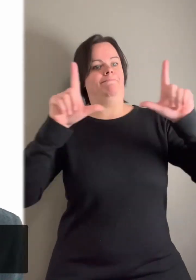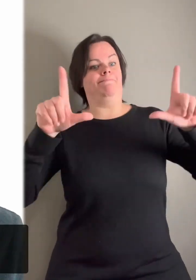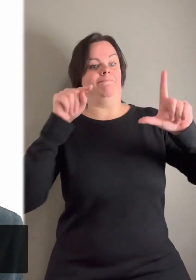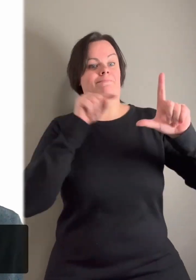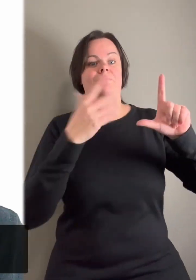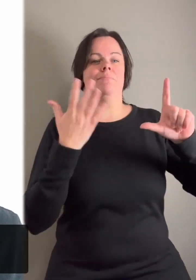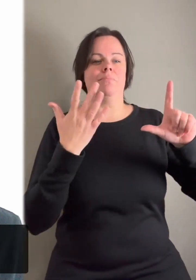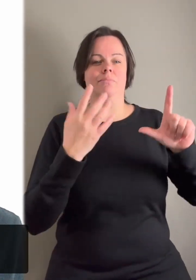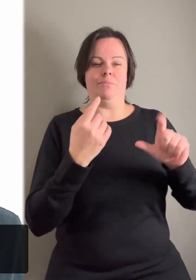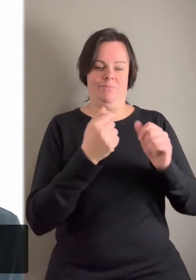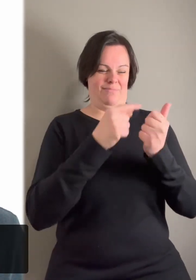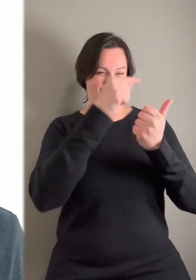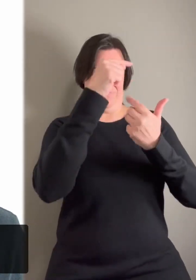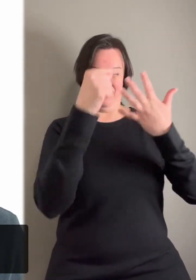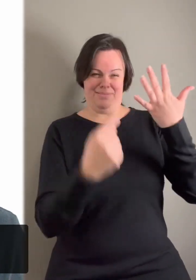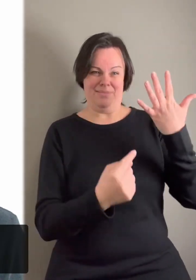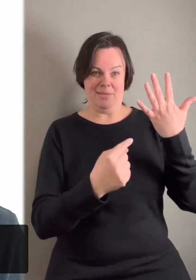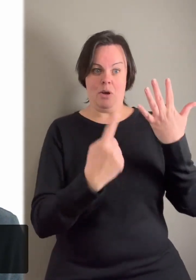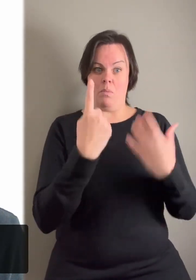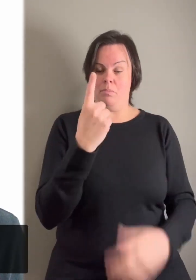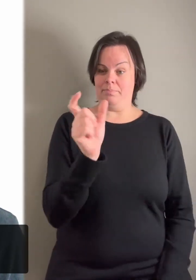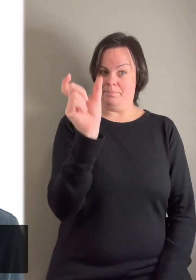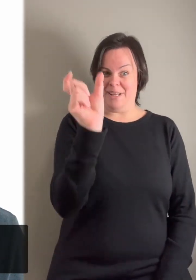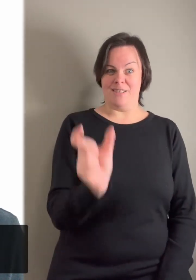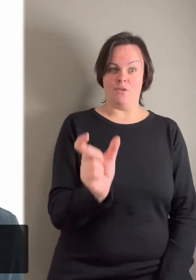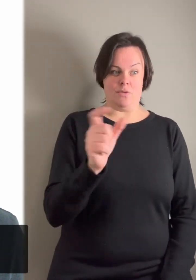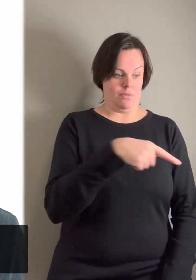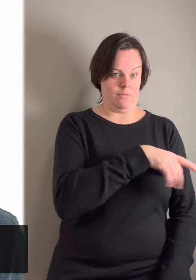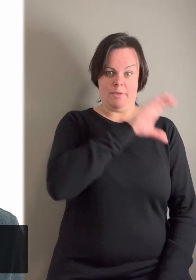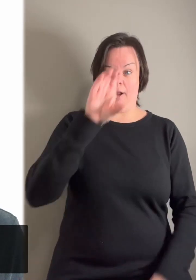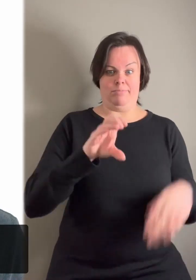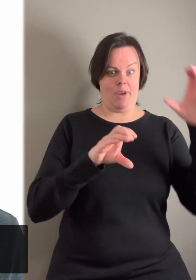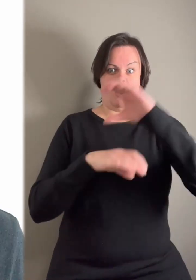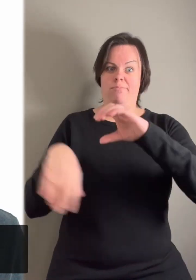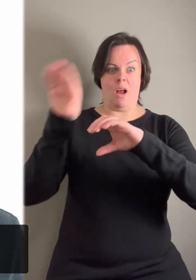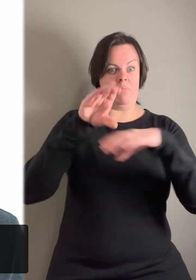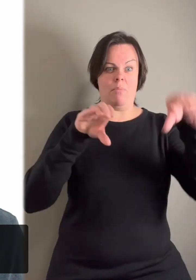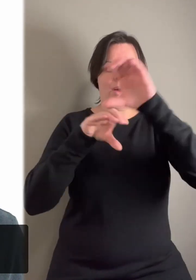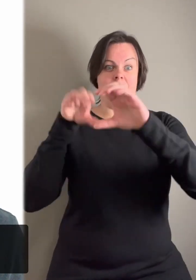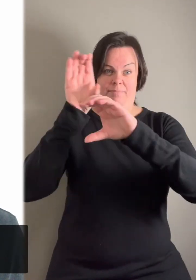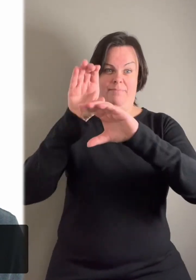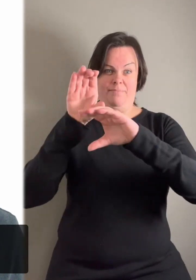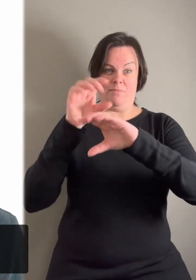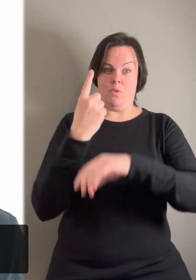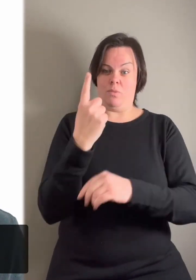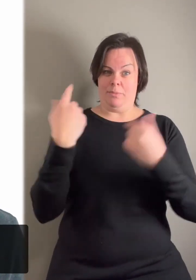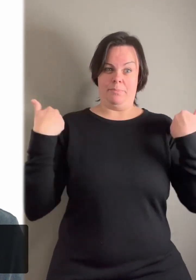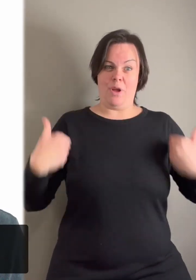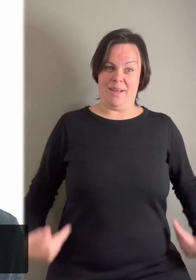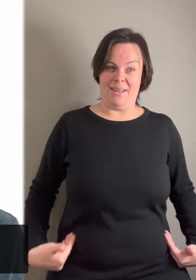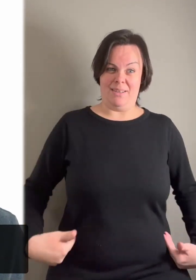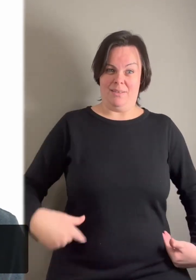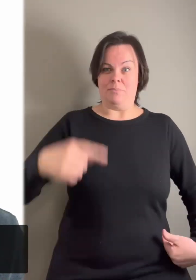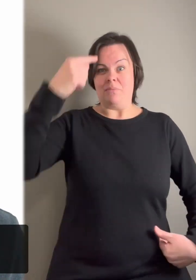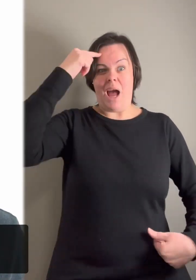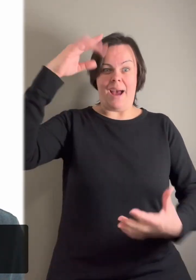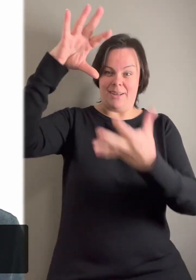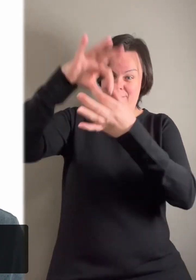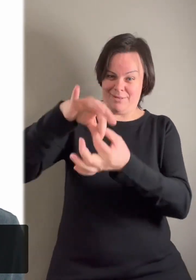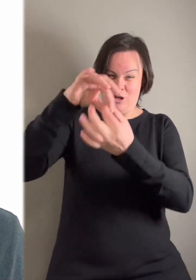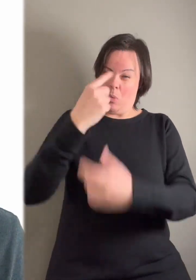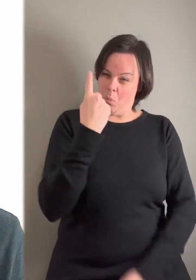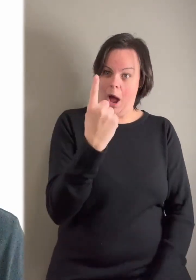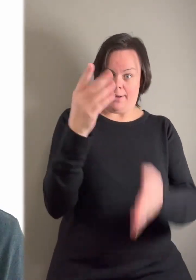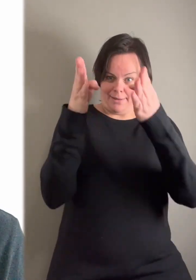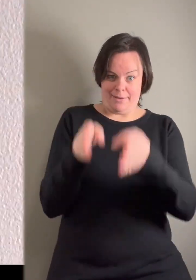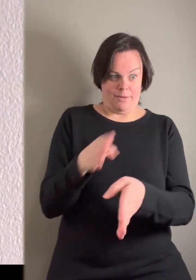Now, imagine all of these things occurring simultaneously for one person, for one body mind.